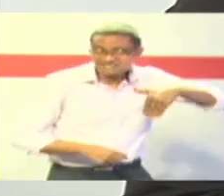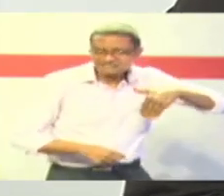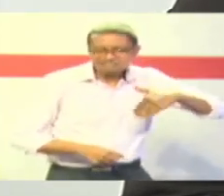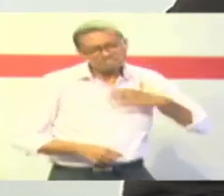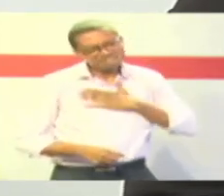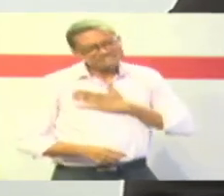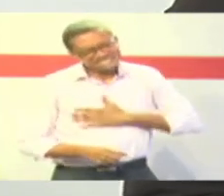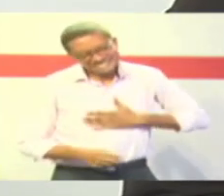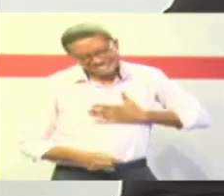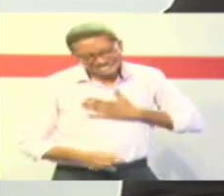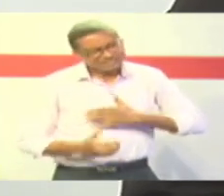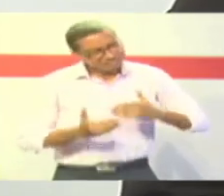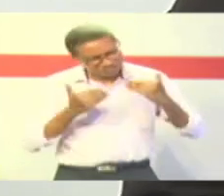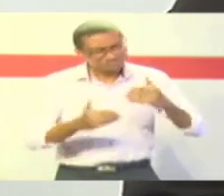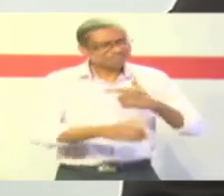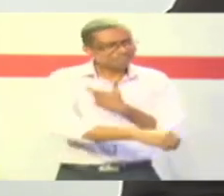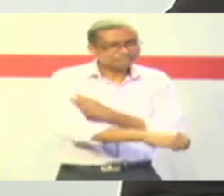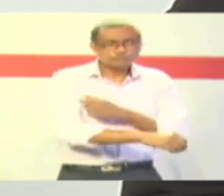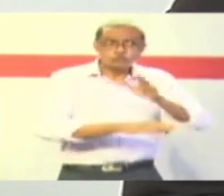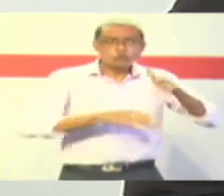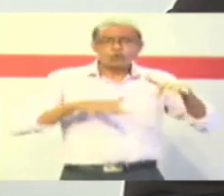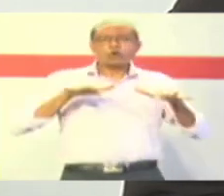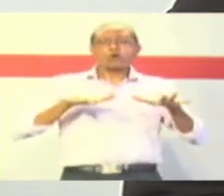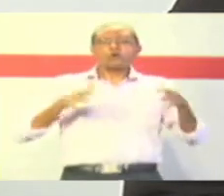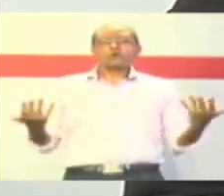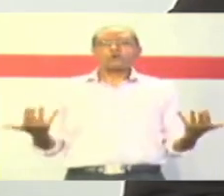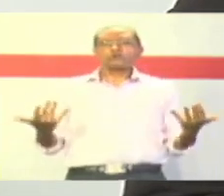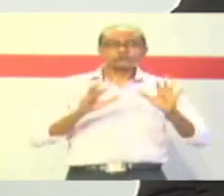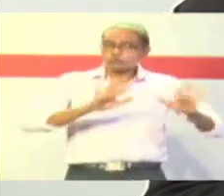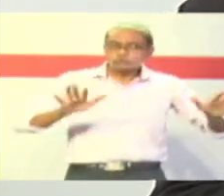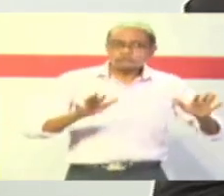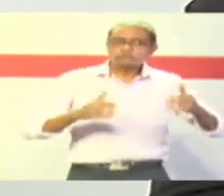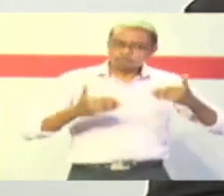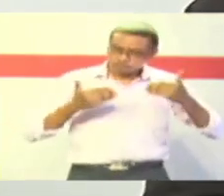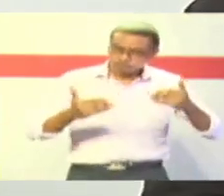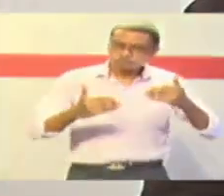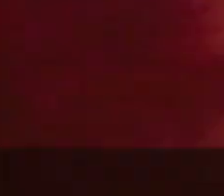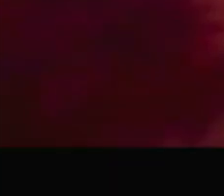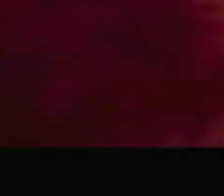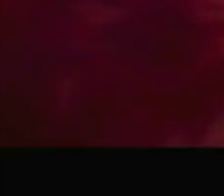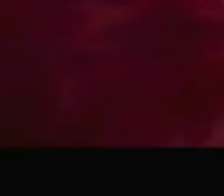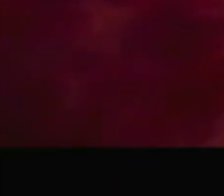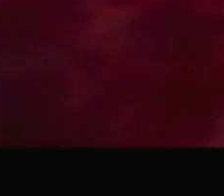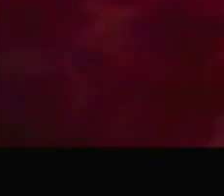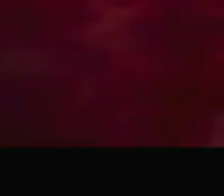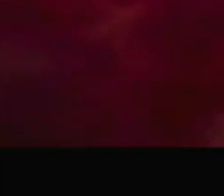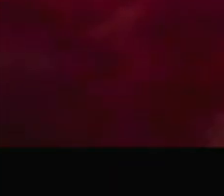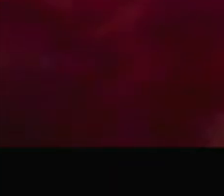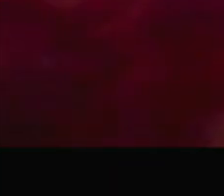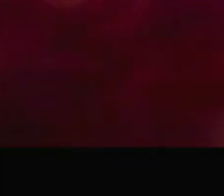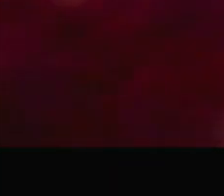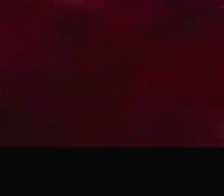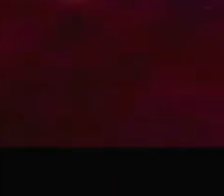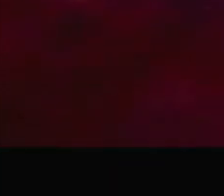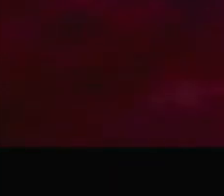yet, please get yours now. Don't delay, vaccinate today. Goodbye for now.